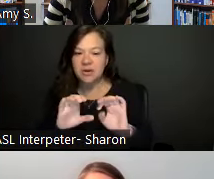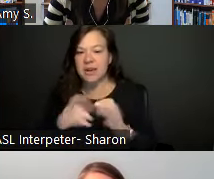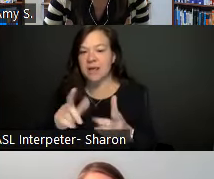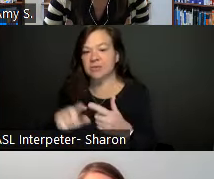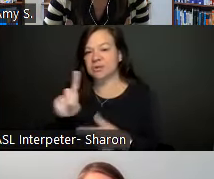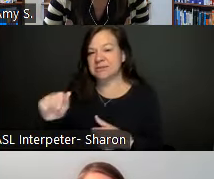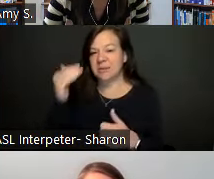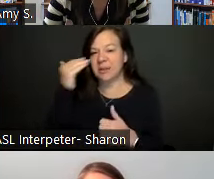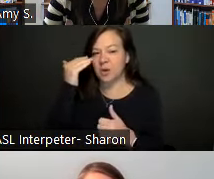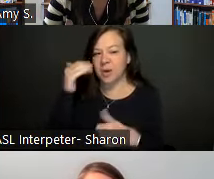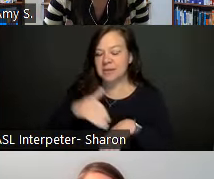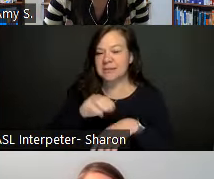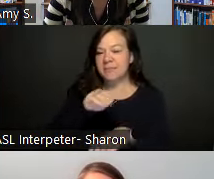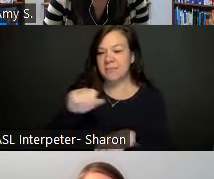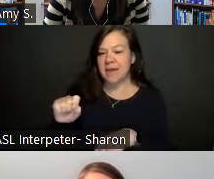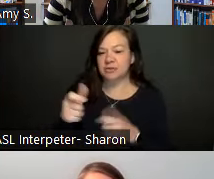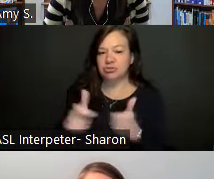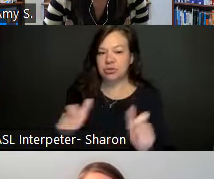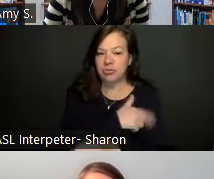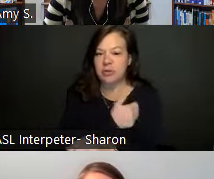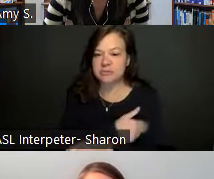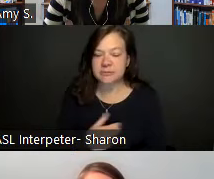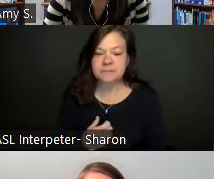items with you all.